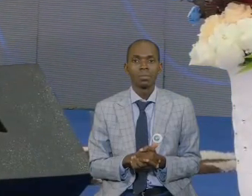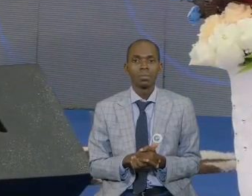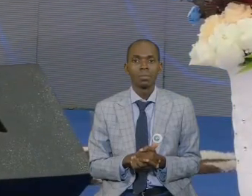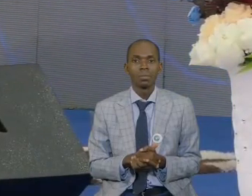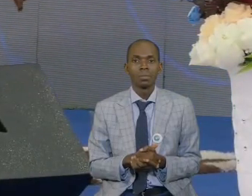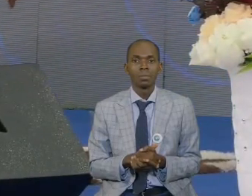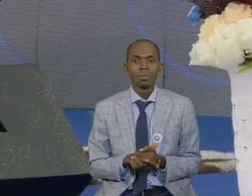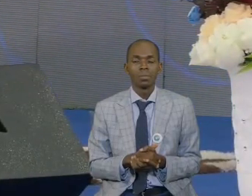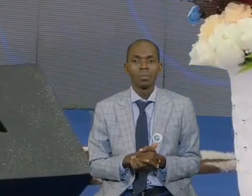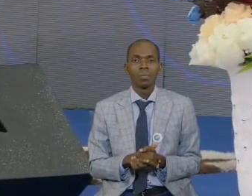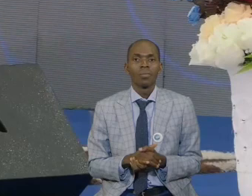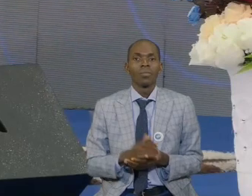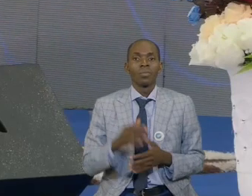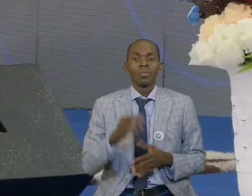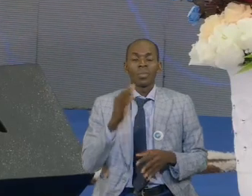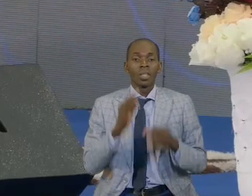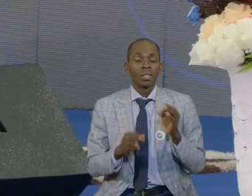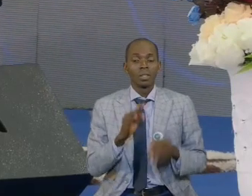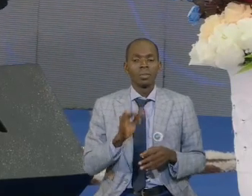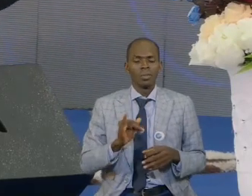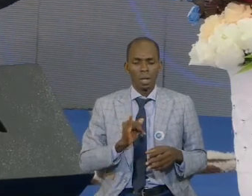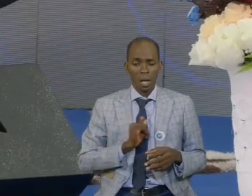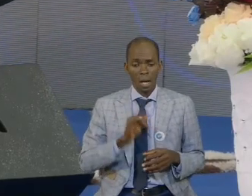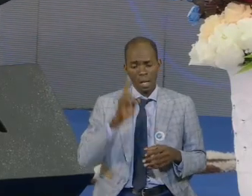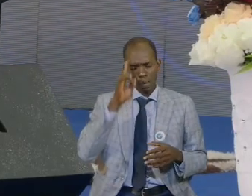If I believe that, why am I afraid?